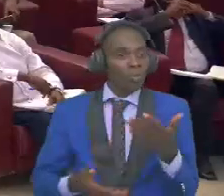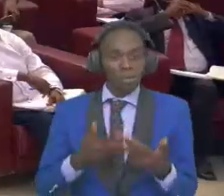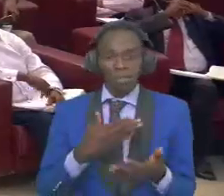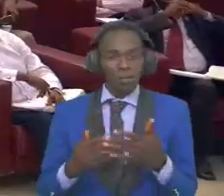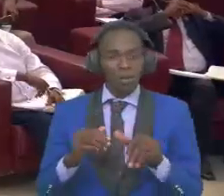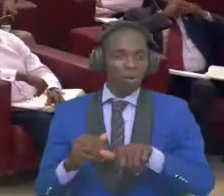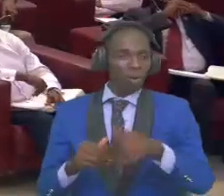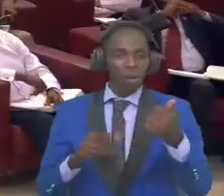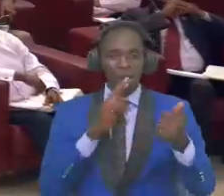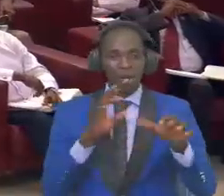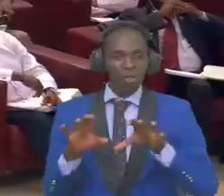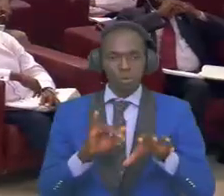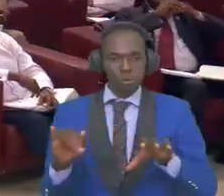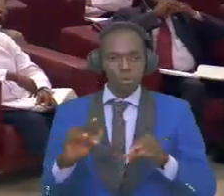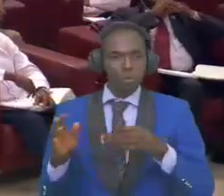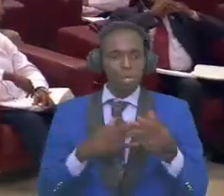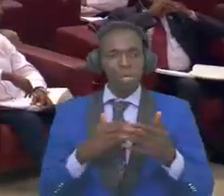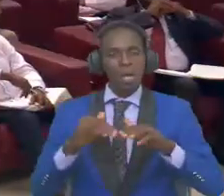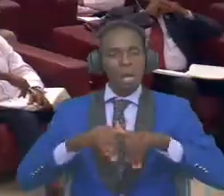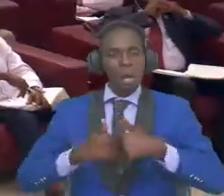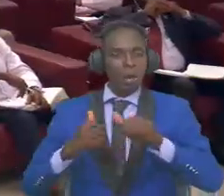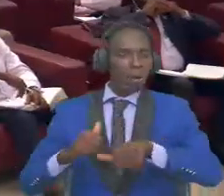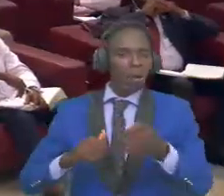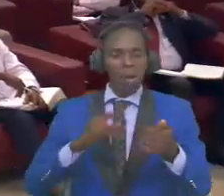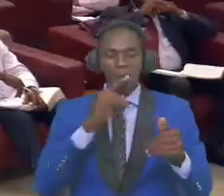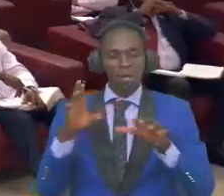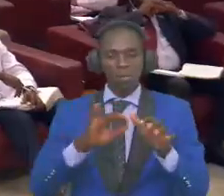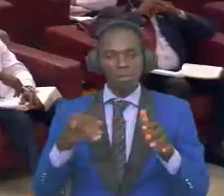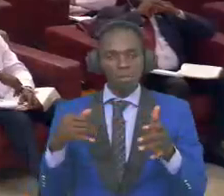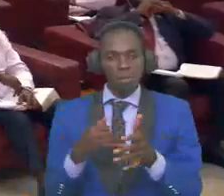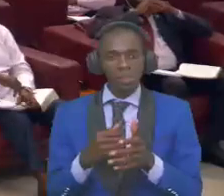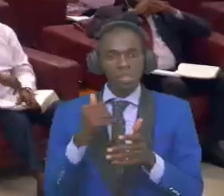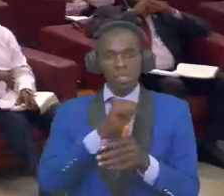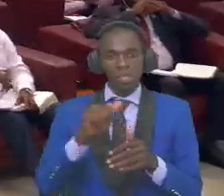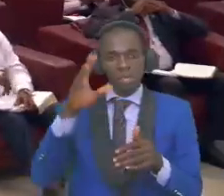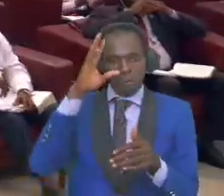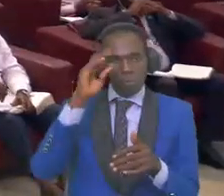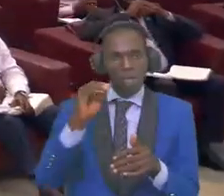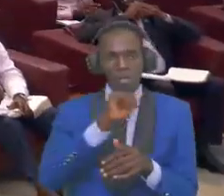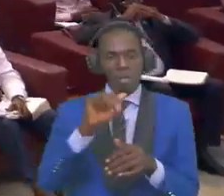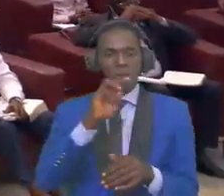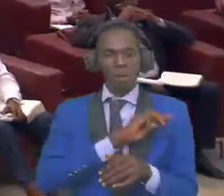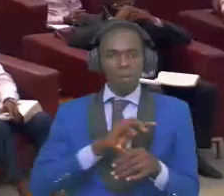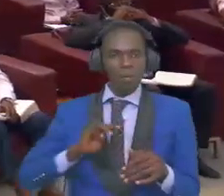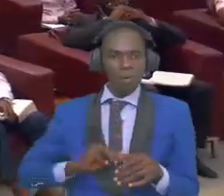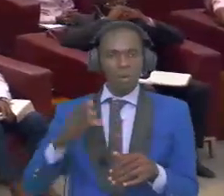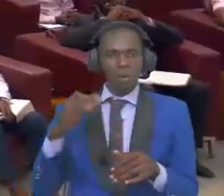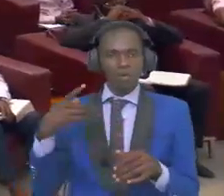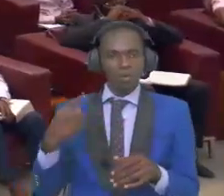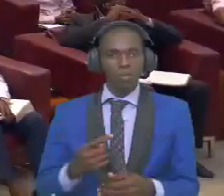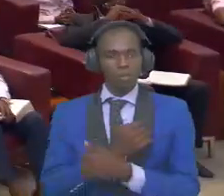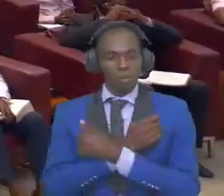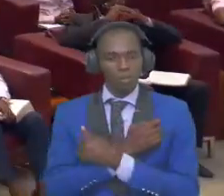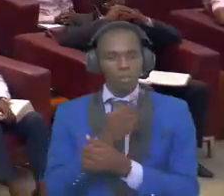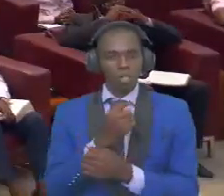However others are doing it, a man, a minister, a member of the charity, the love